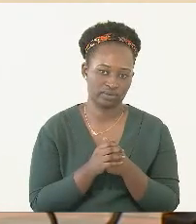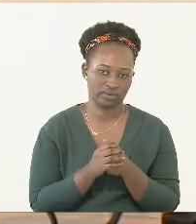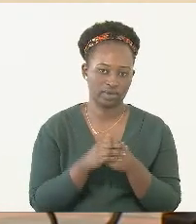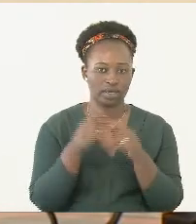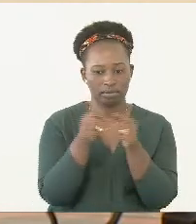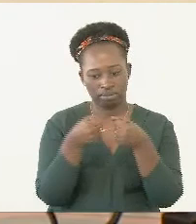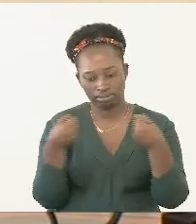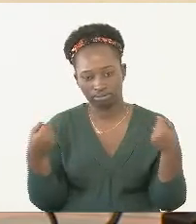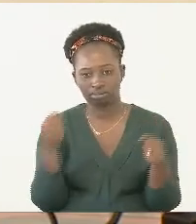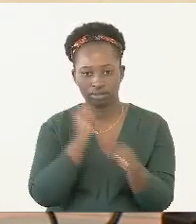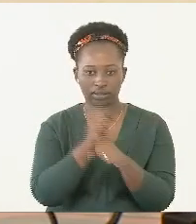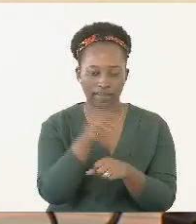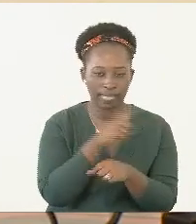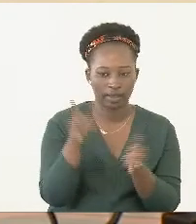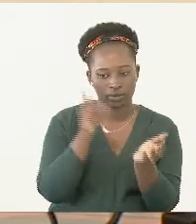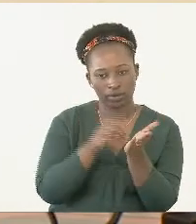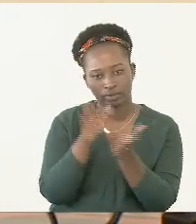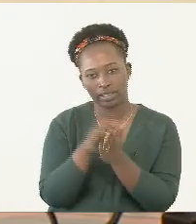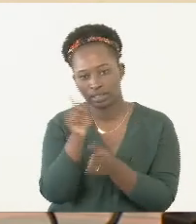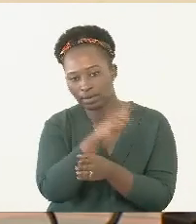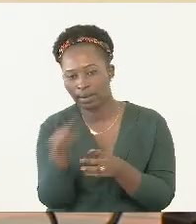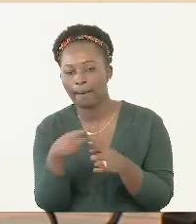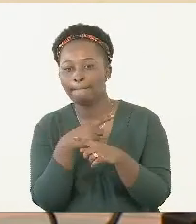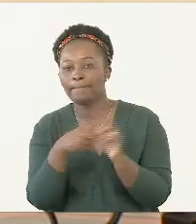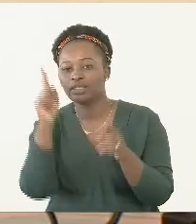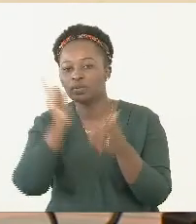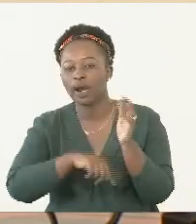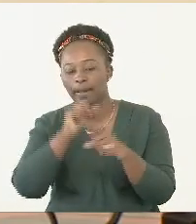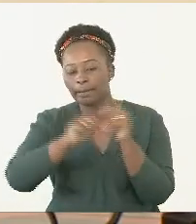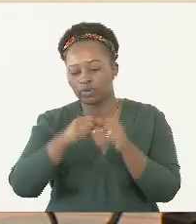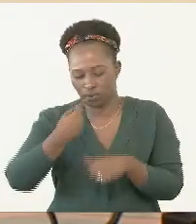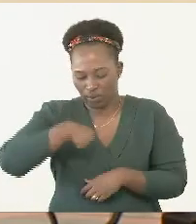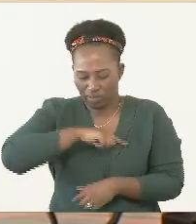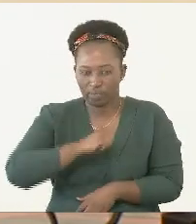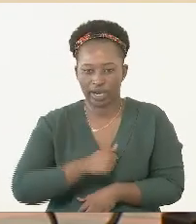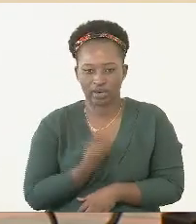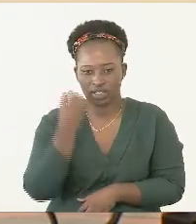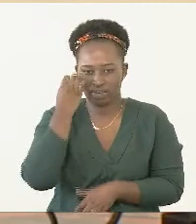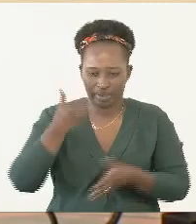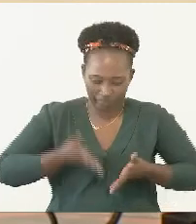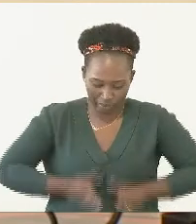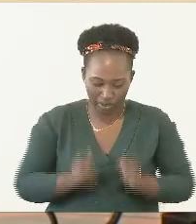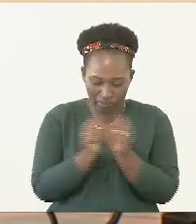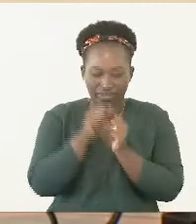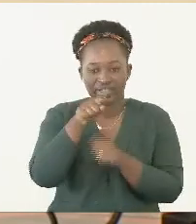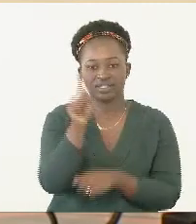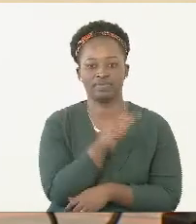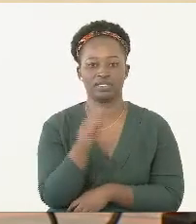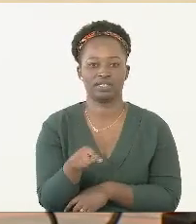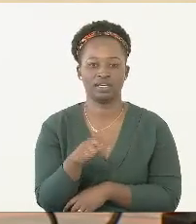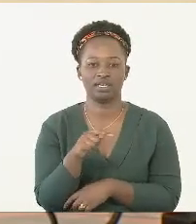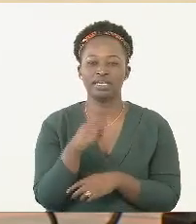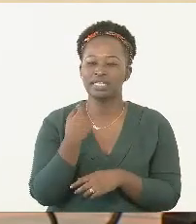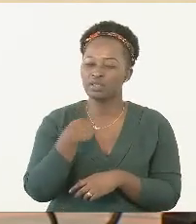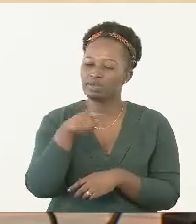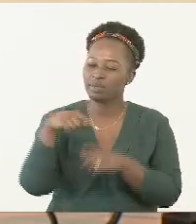Newspapers with mistakes, documents with mistakes, but what about us in humans? If I born with this mistake, how far can